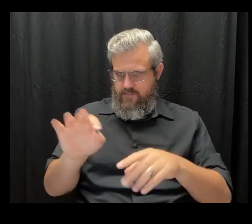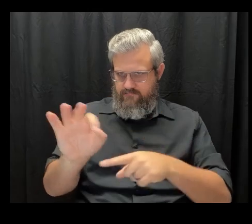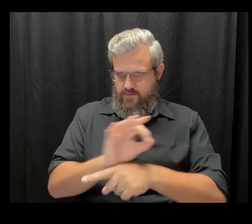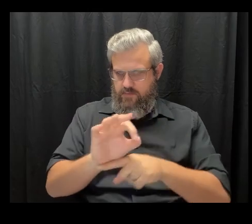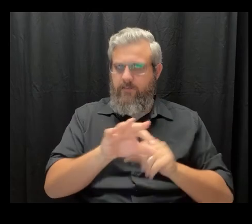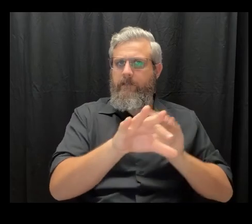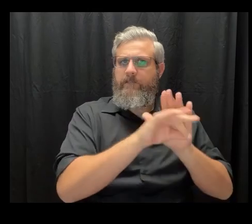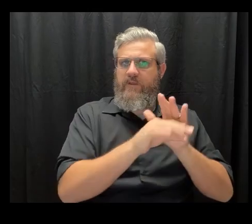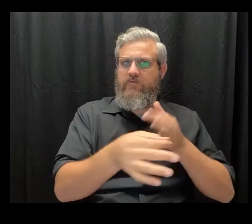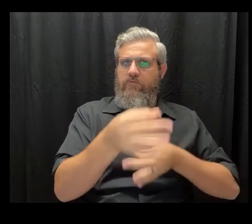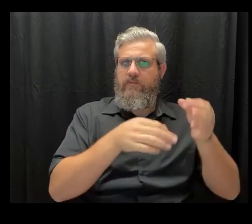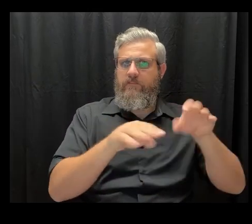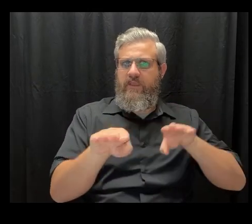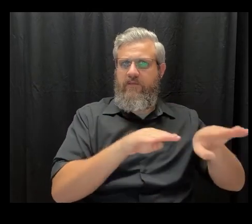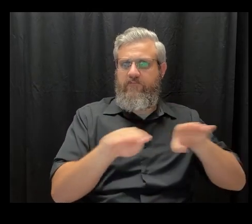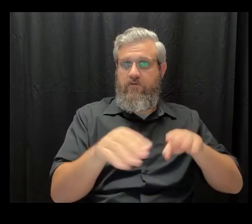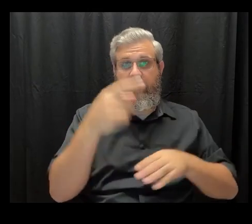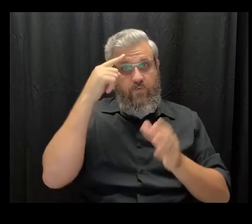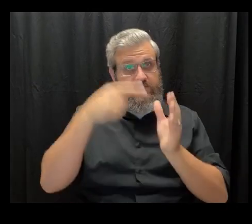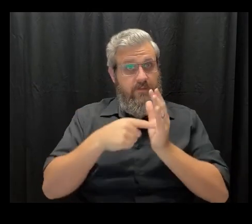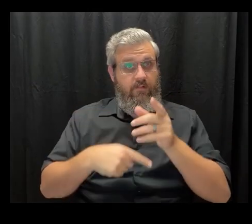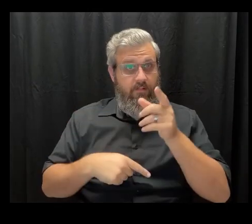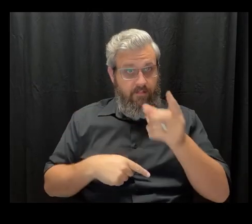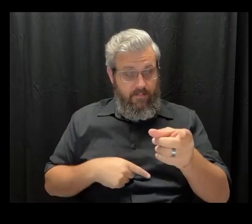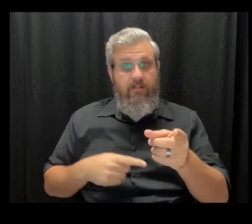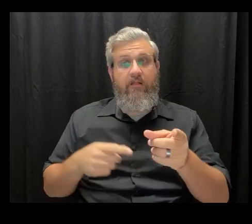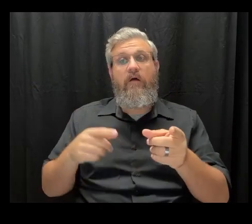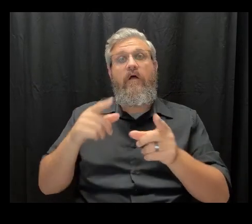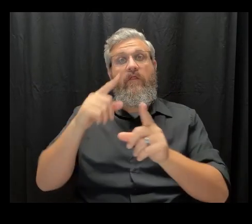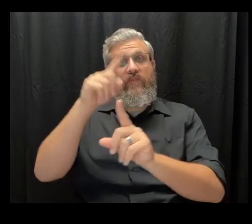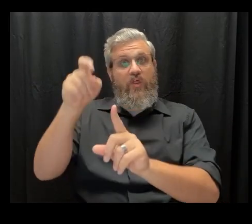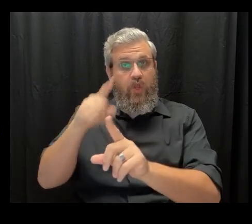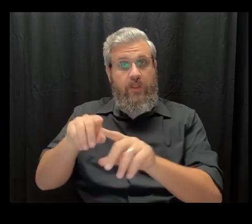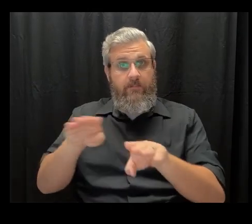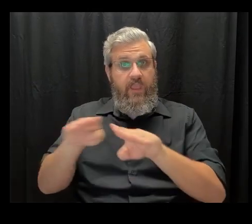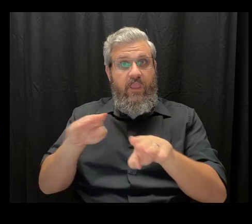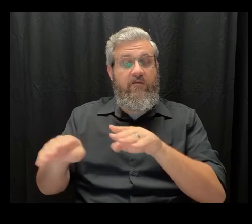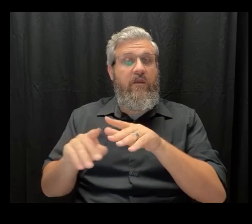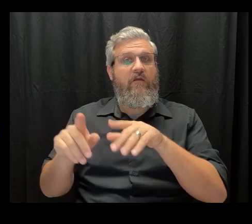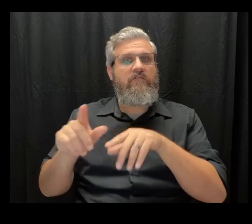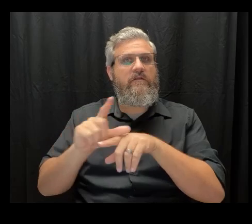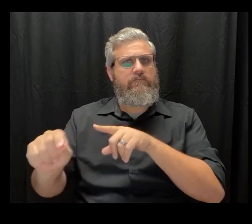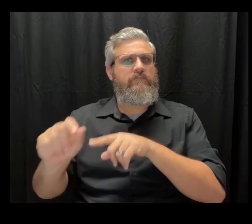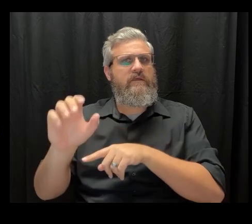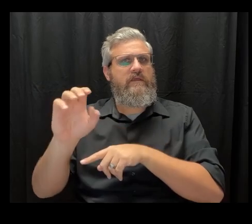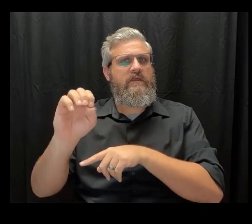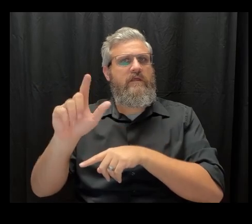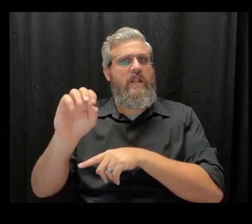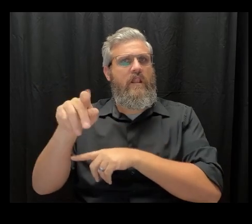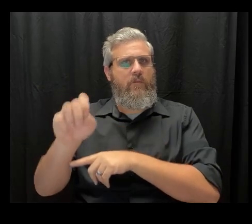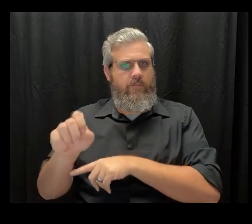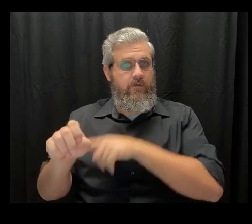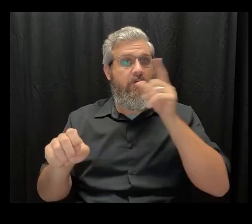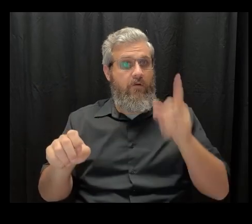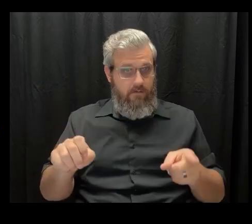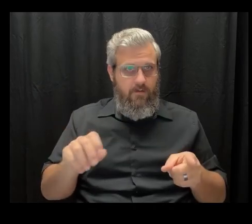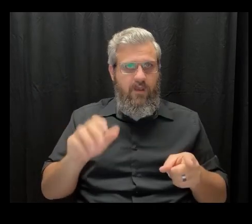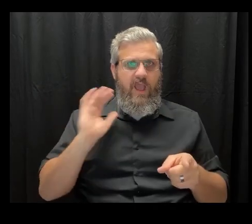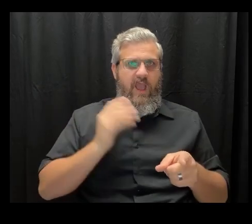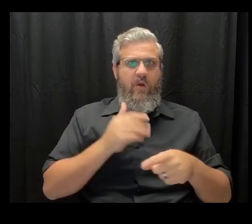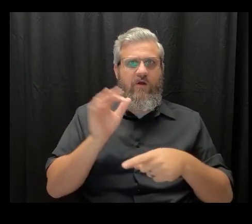is elopement. If our function-based assessment shows that this behavior meets a need for attention,